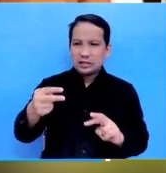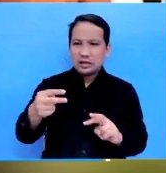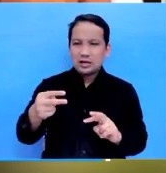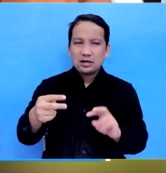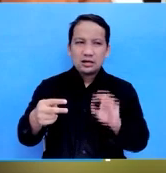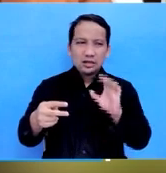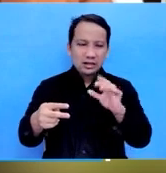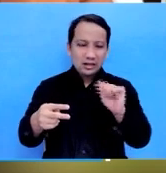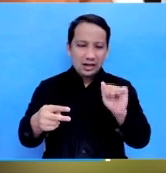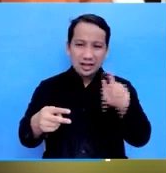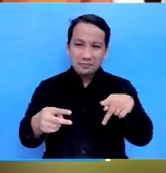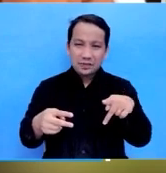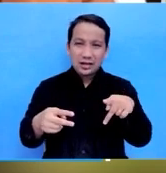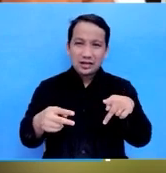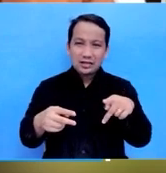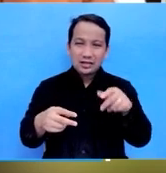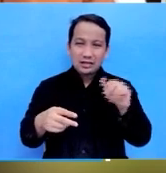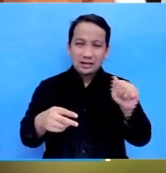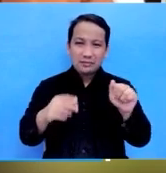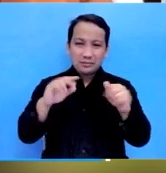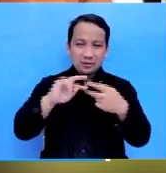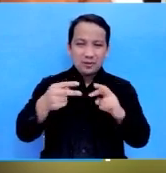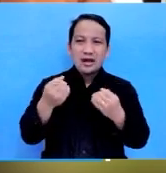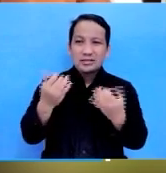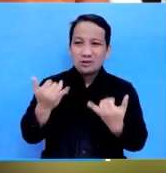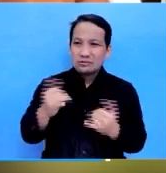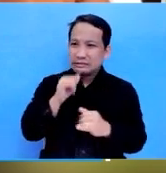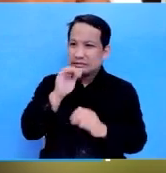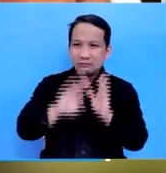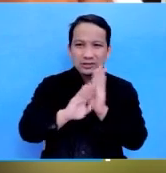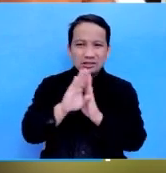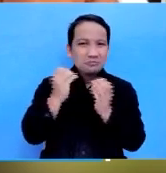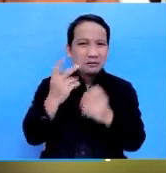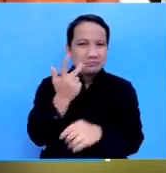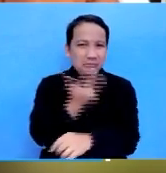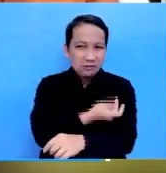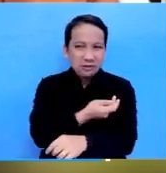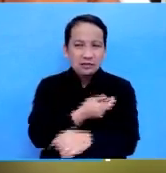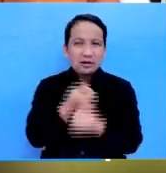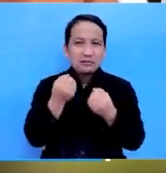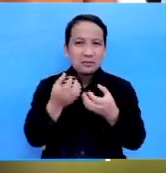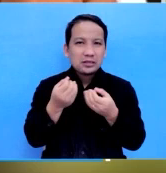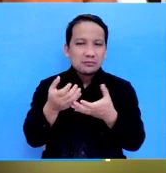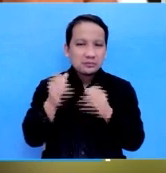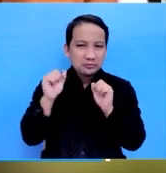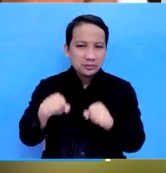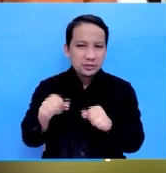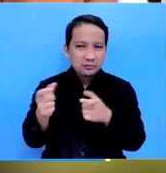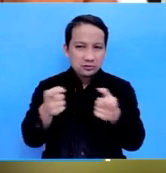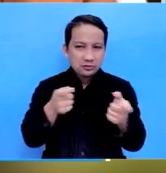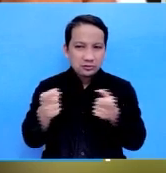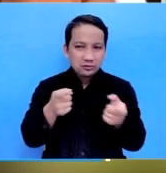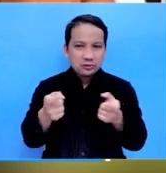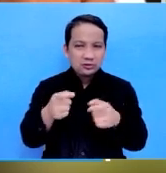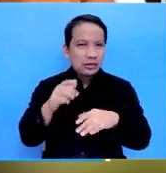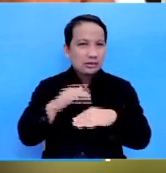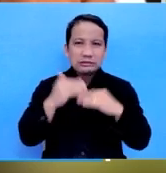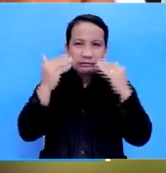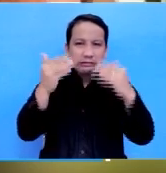Beta, primarily because marami na tayong vaccinated, so we can manage this without escalating the alert